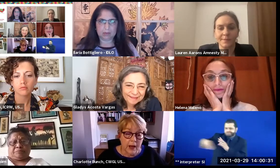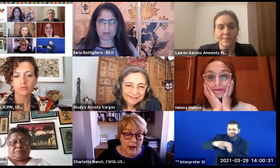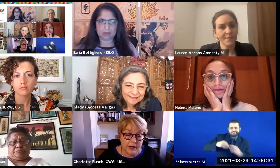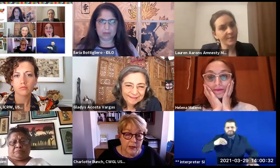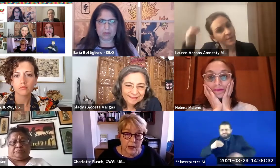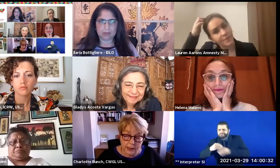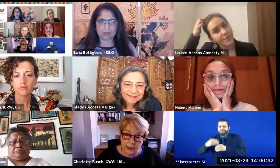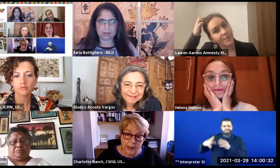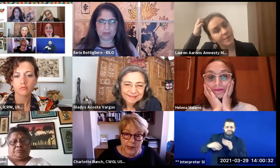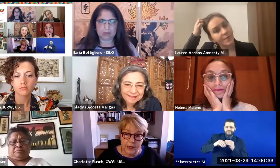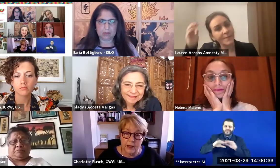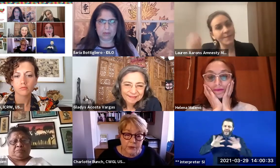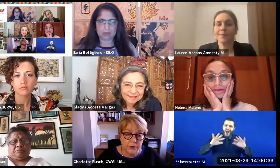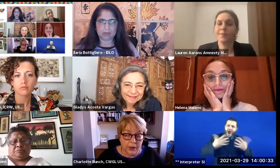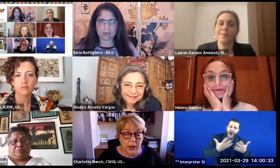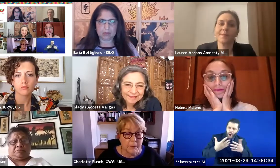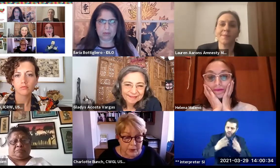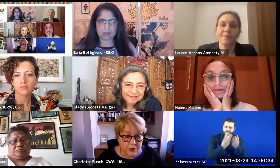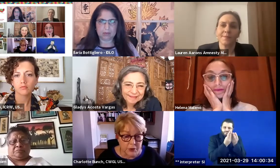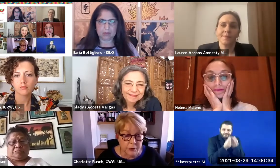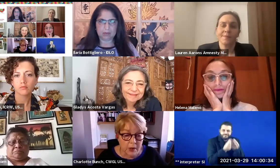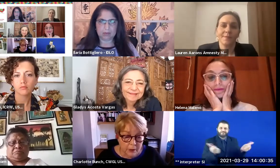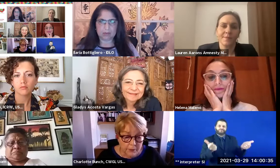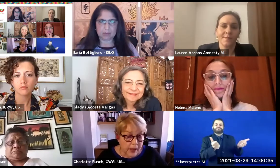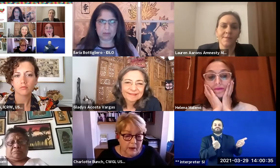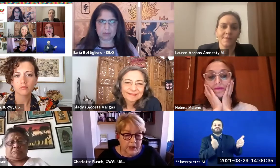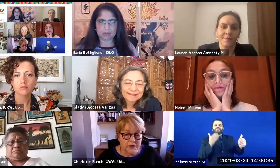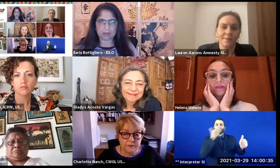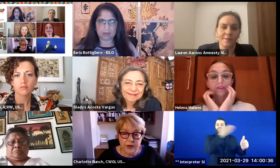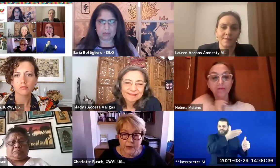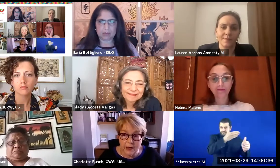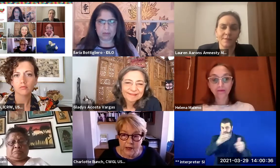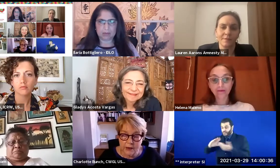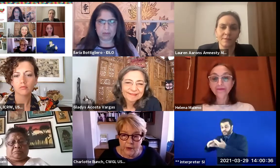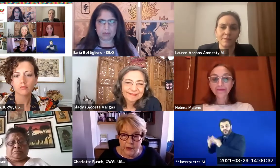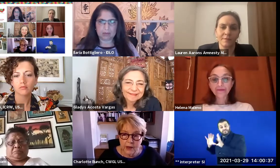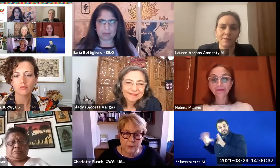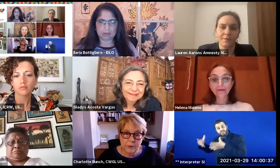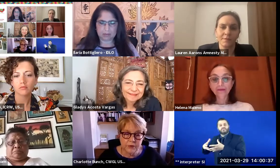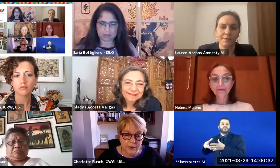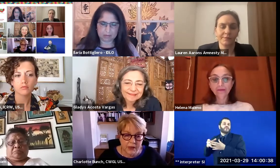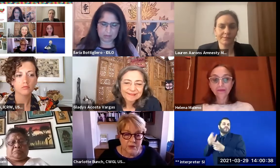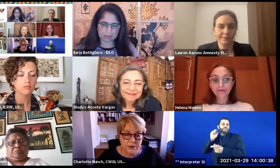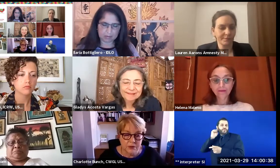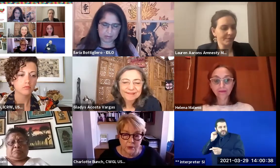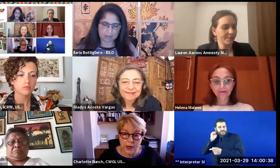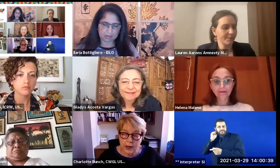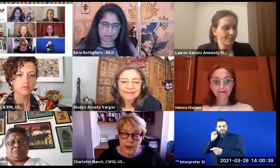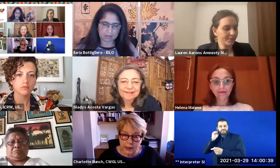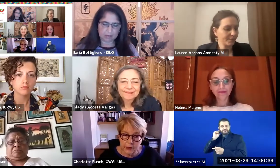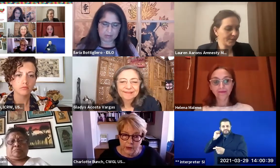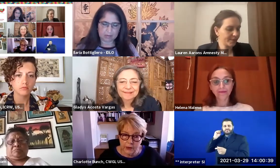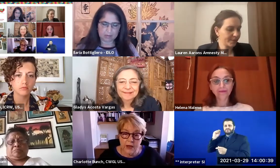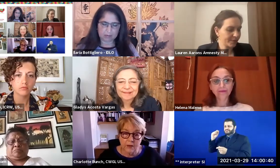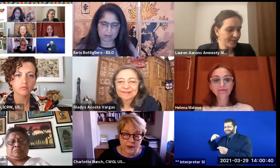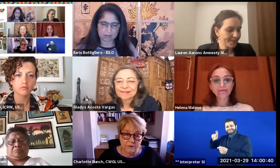women having a key to the climate issue. That's very clear. If we were to listen to